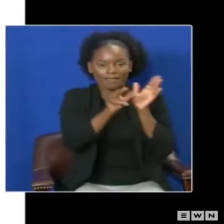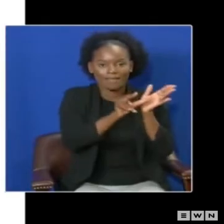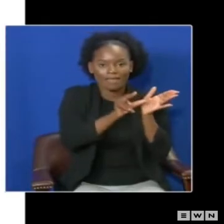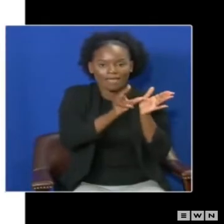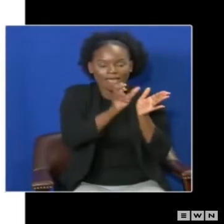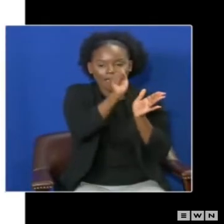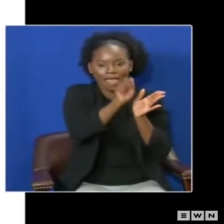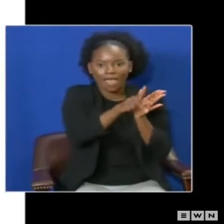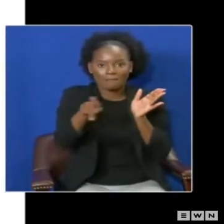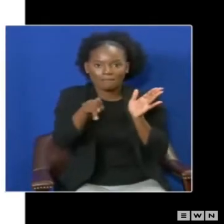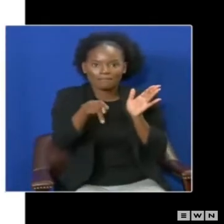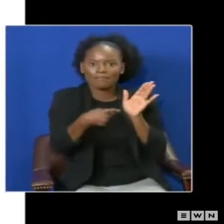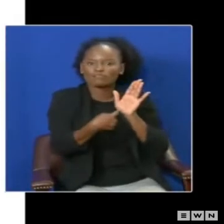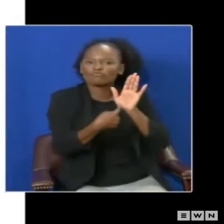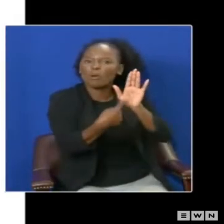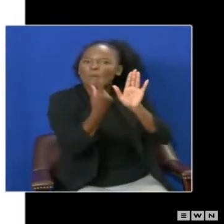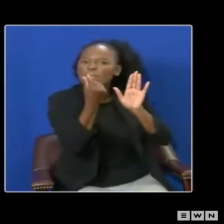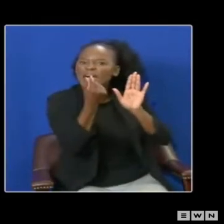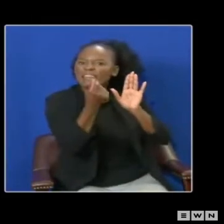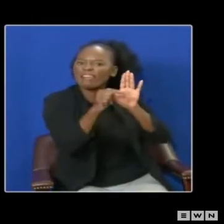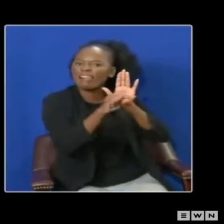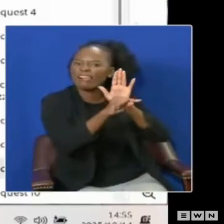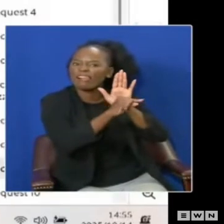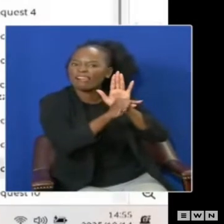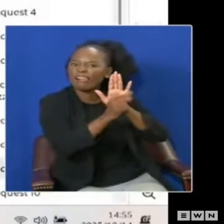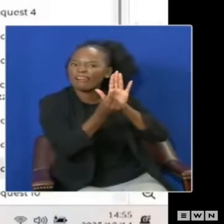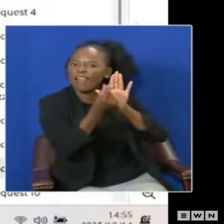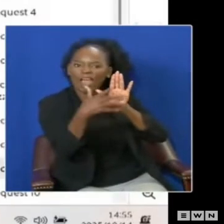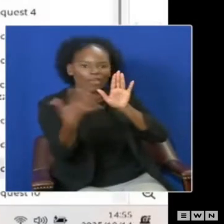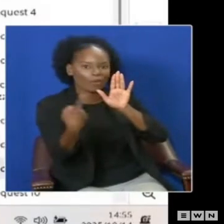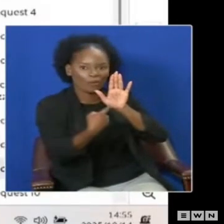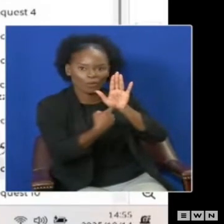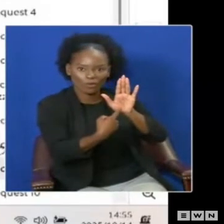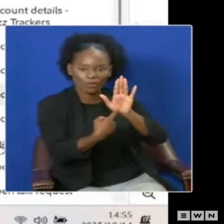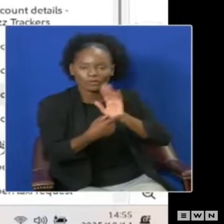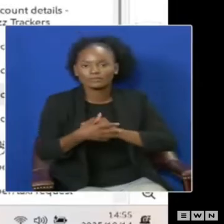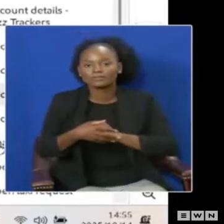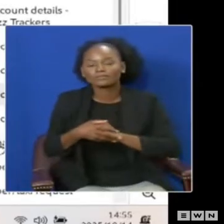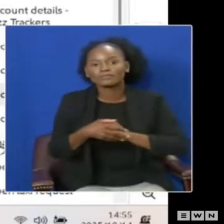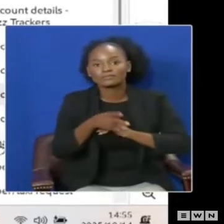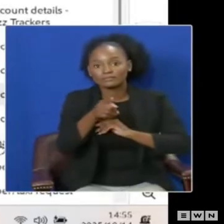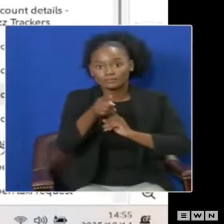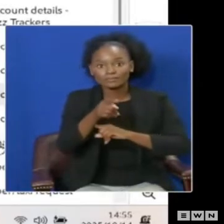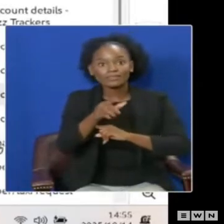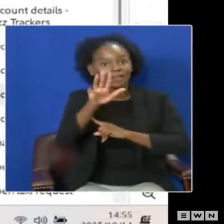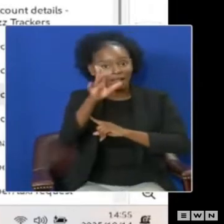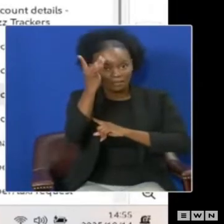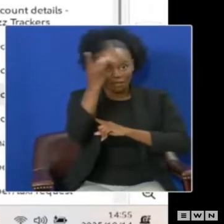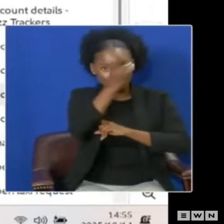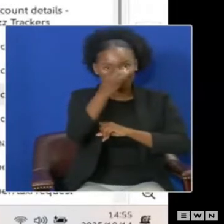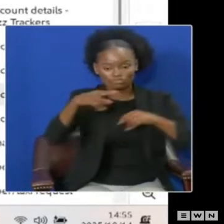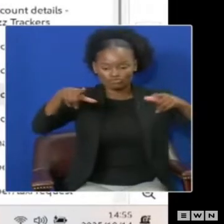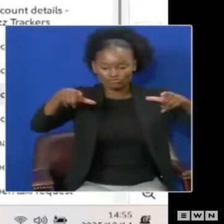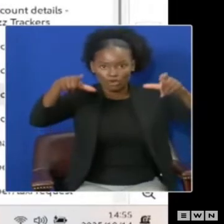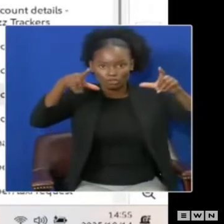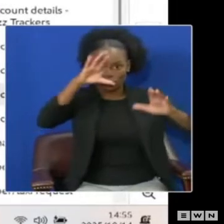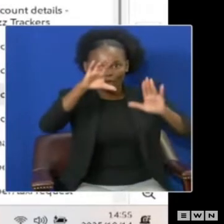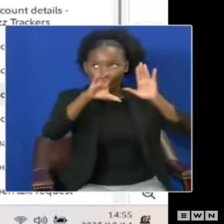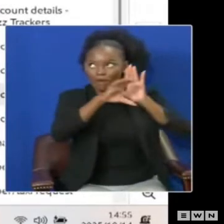So that's on 9 March, and you'll see a screenshot and the negative balance of